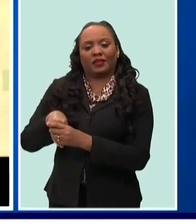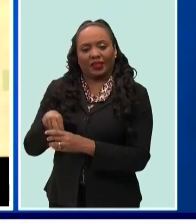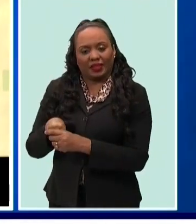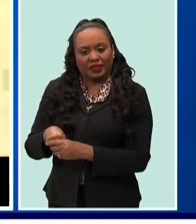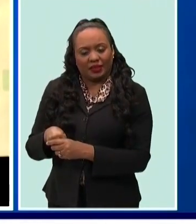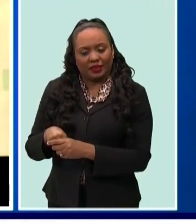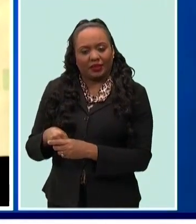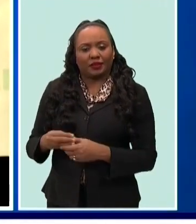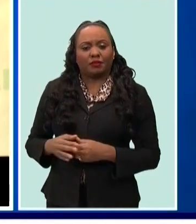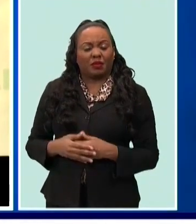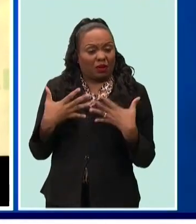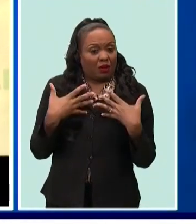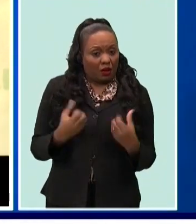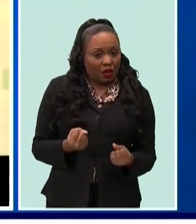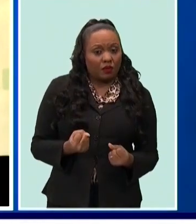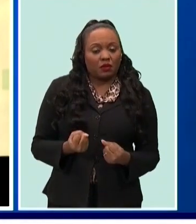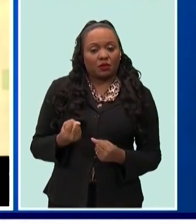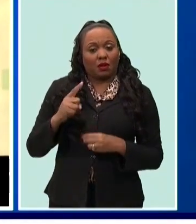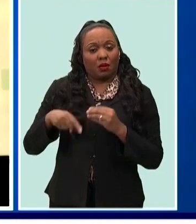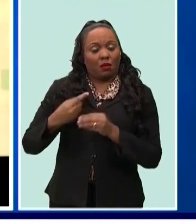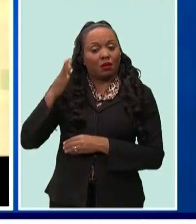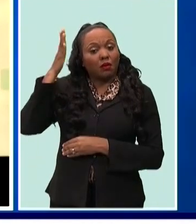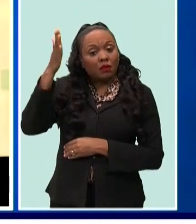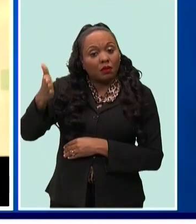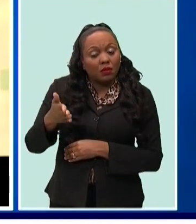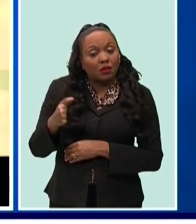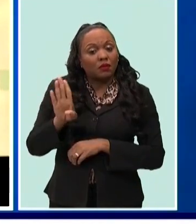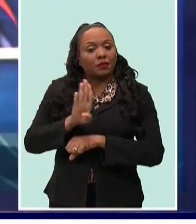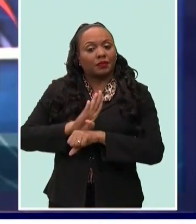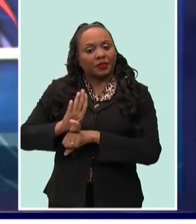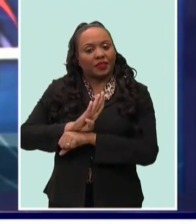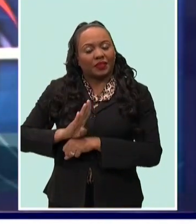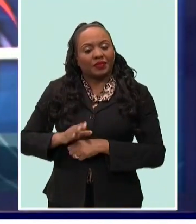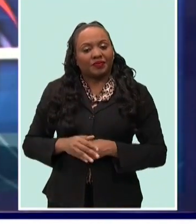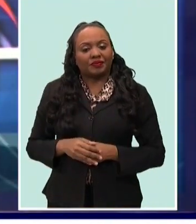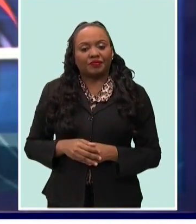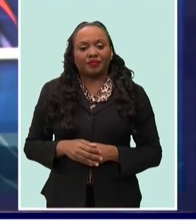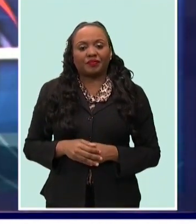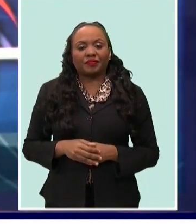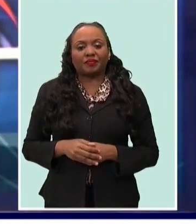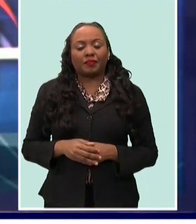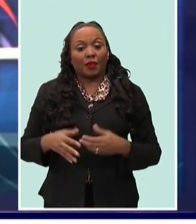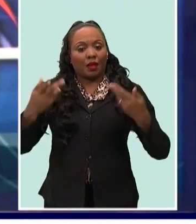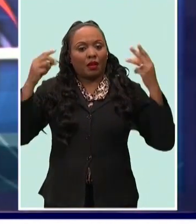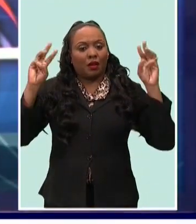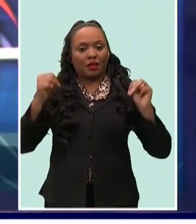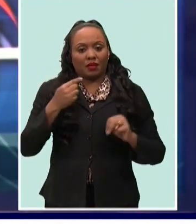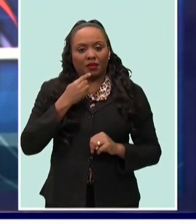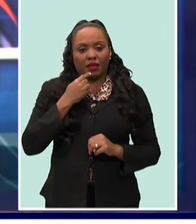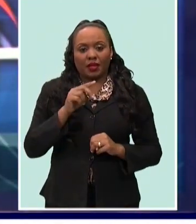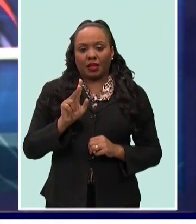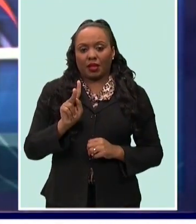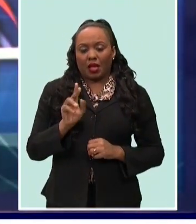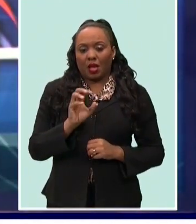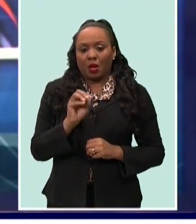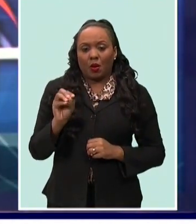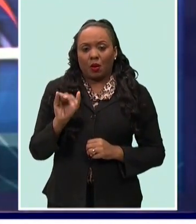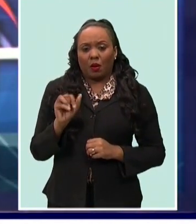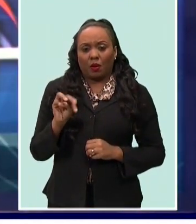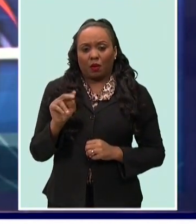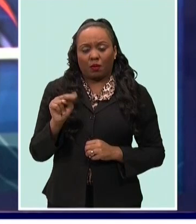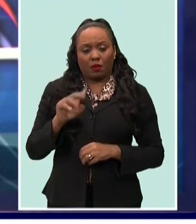happening, confidence in the future of the country. And the Prime Minister adds that Kooiman's investment in Barbados